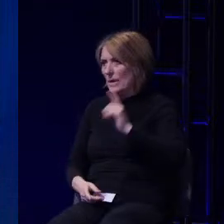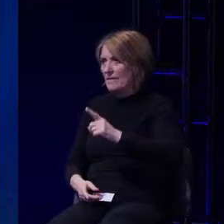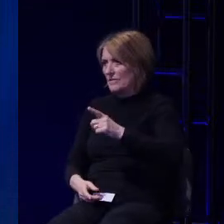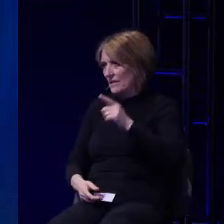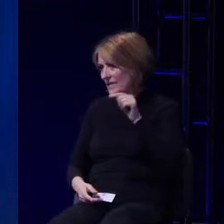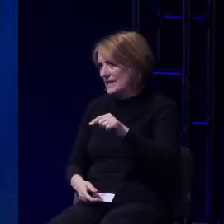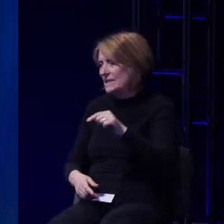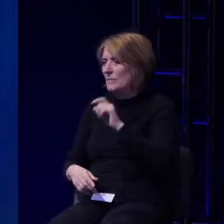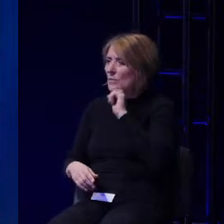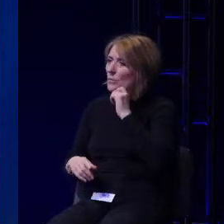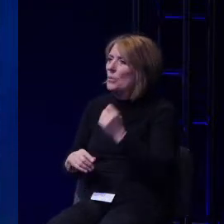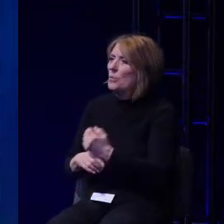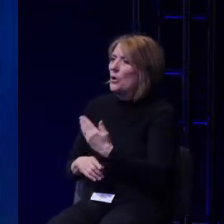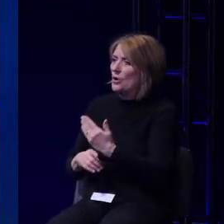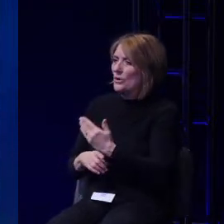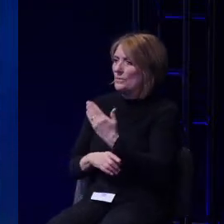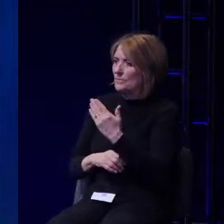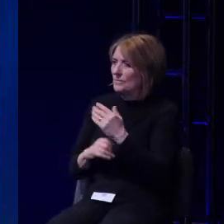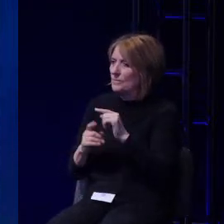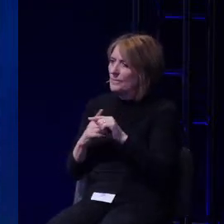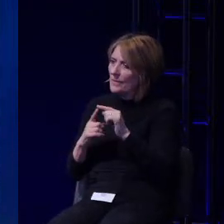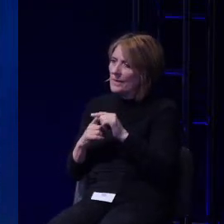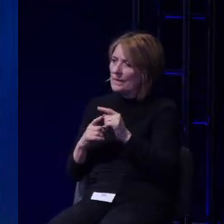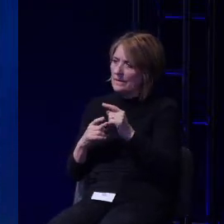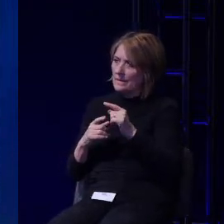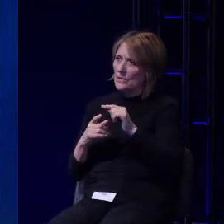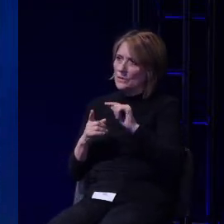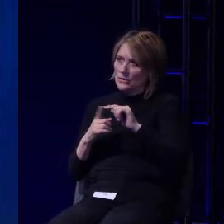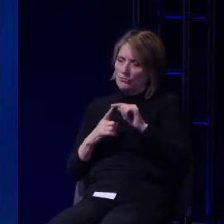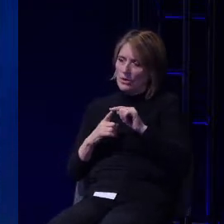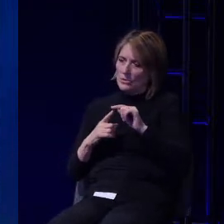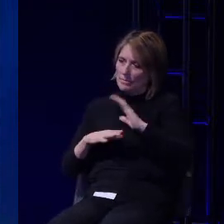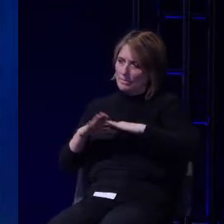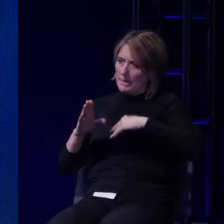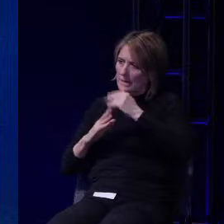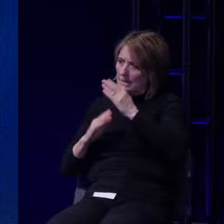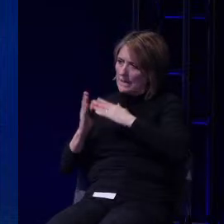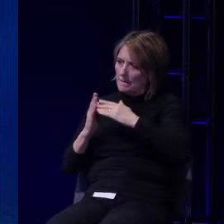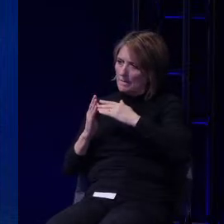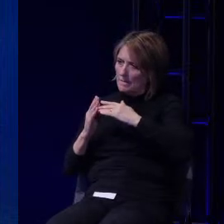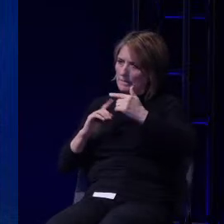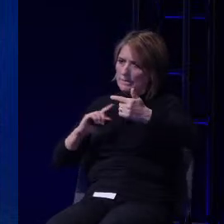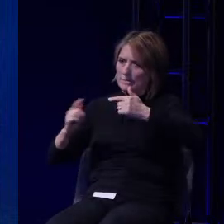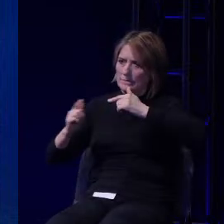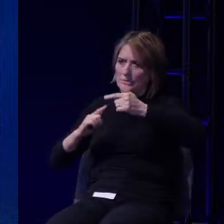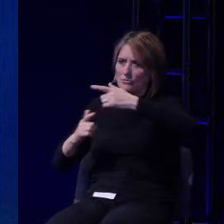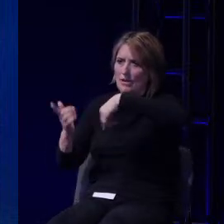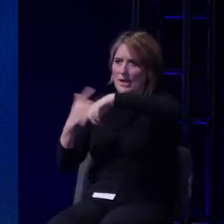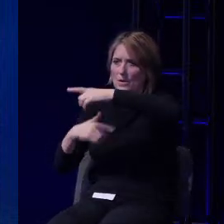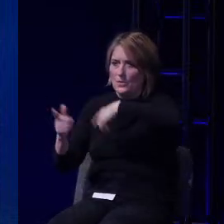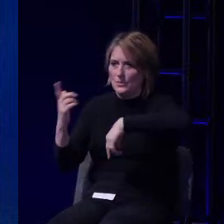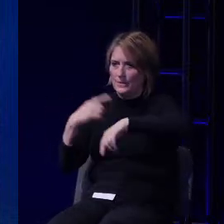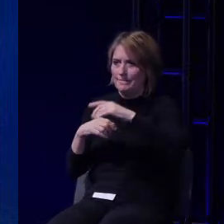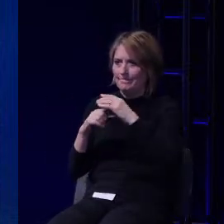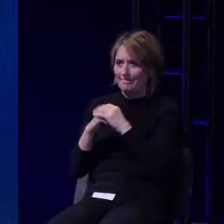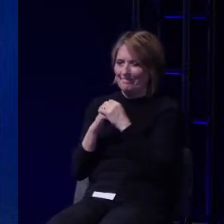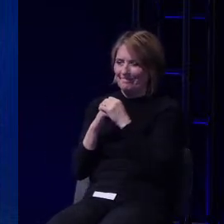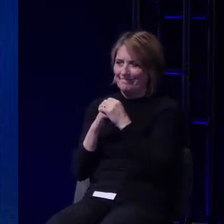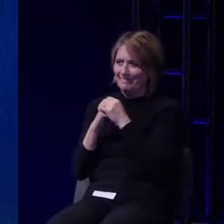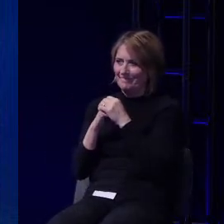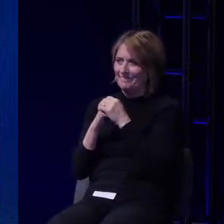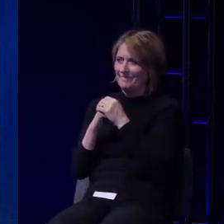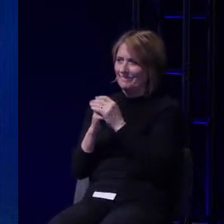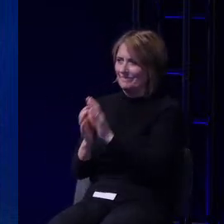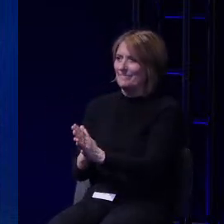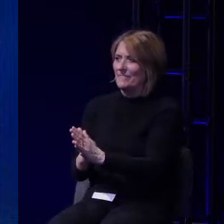going to work, and then we'll build all the other shots around that. So I'd much rather sort of observe the